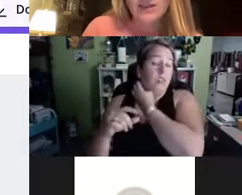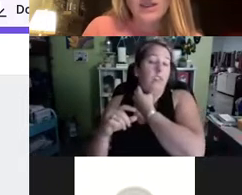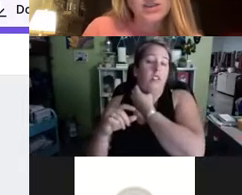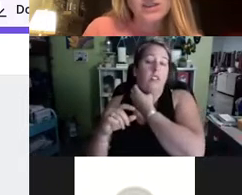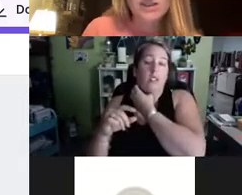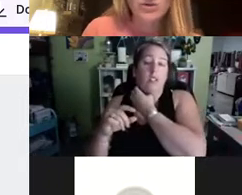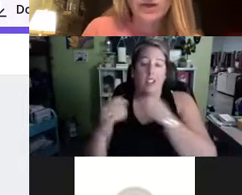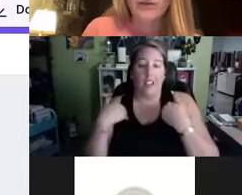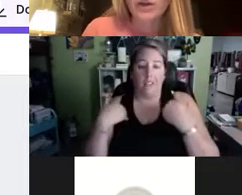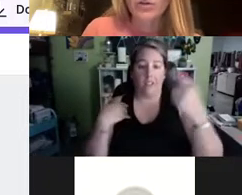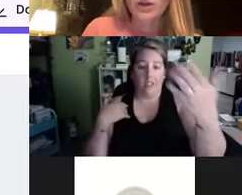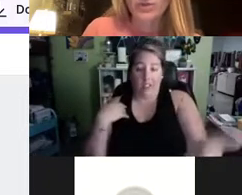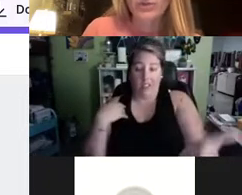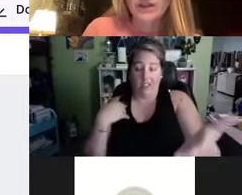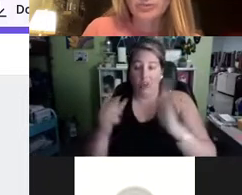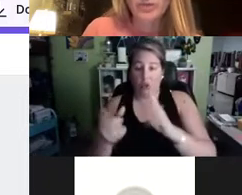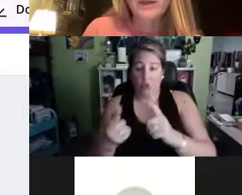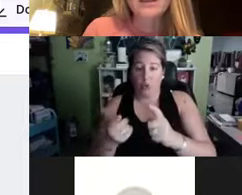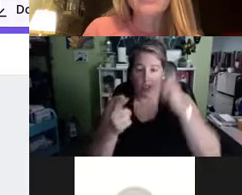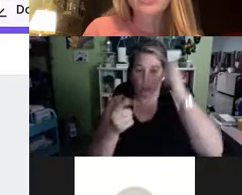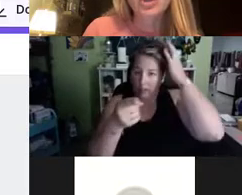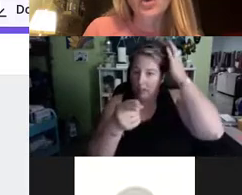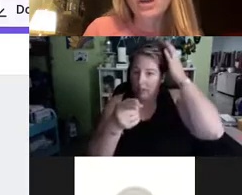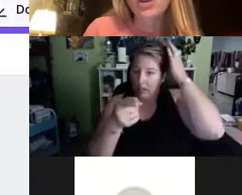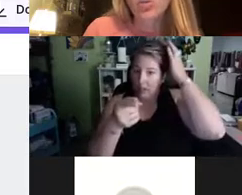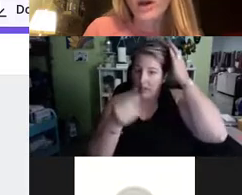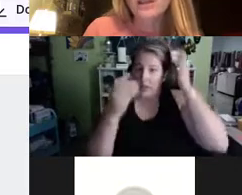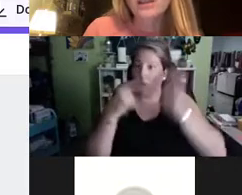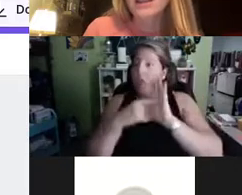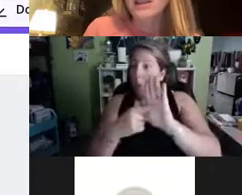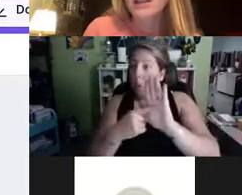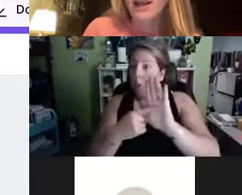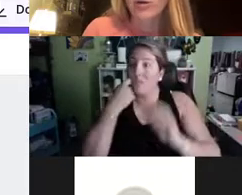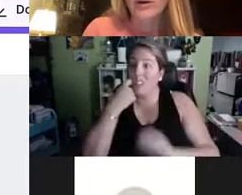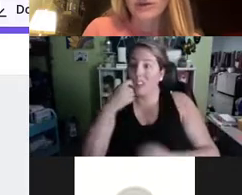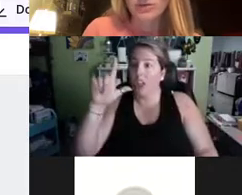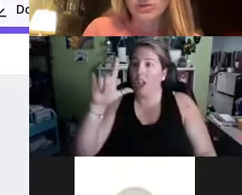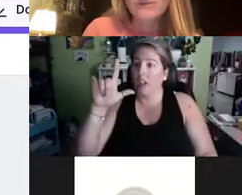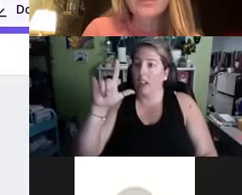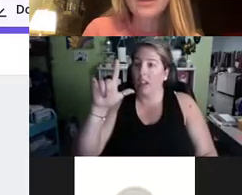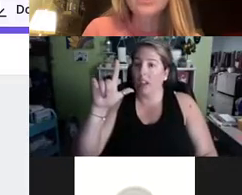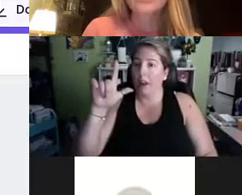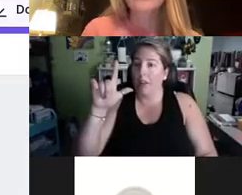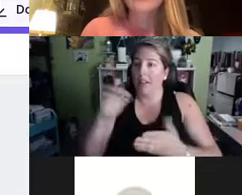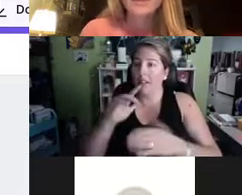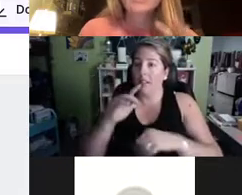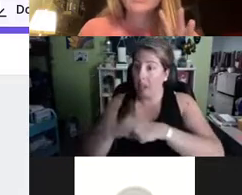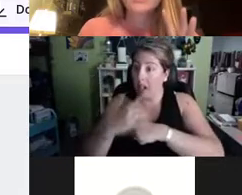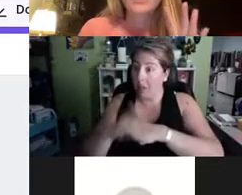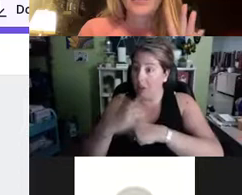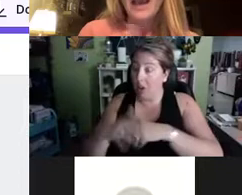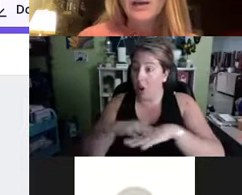have like, I just did this quick for, this purpose of showing you what is now available. So if